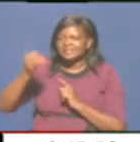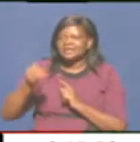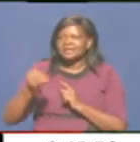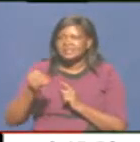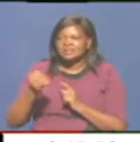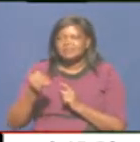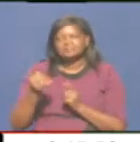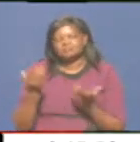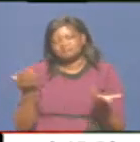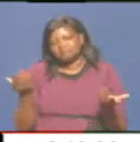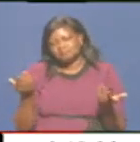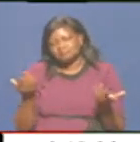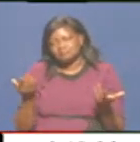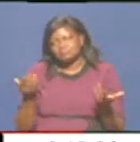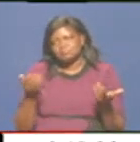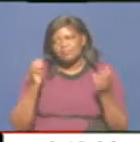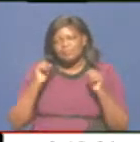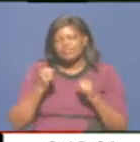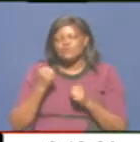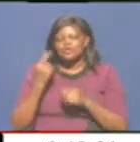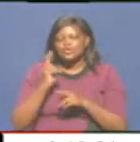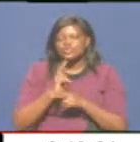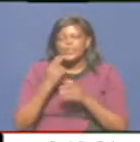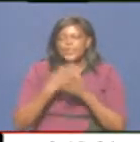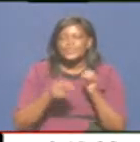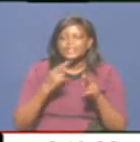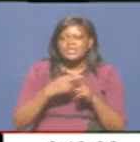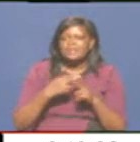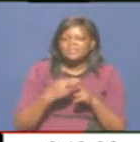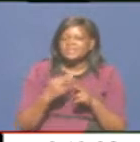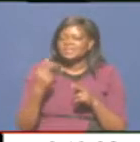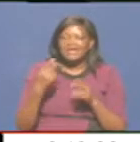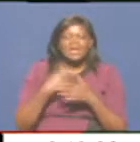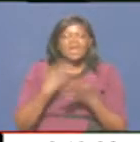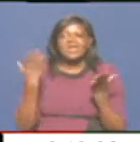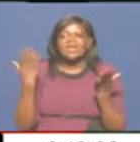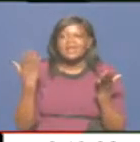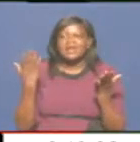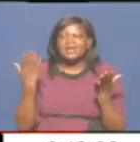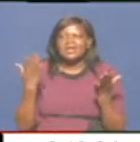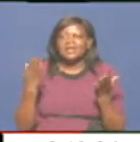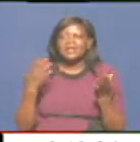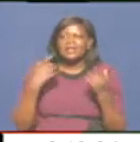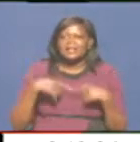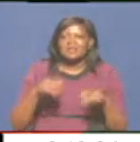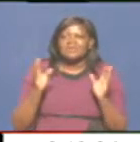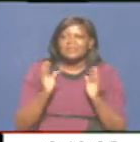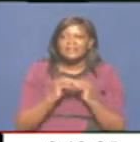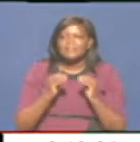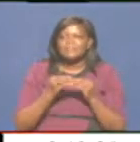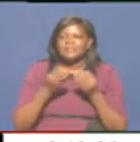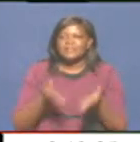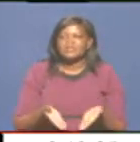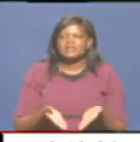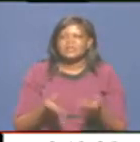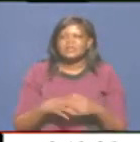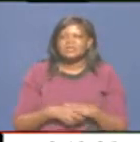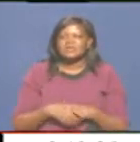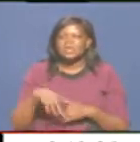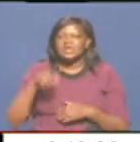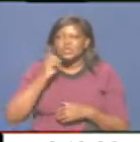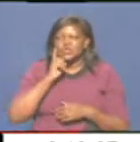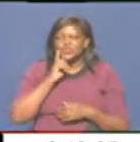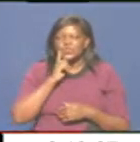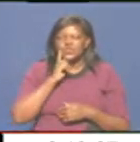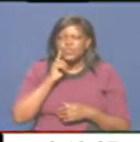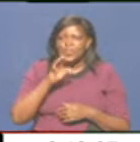If you like it, you can call it Wanguru. If you like it, you can call it Gurubani. So let's meet here tomorrow